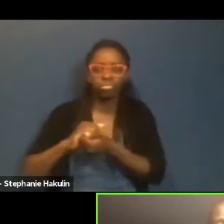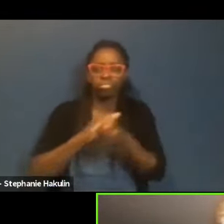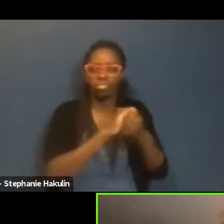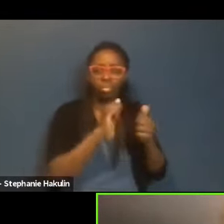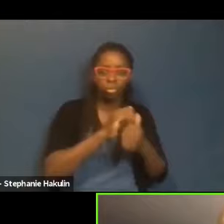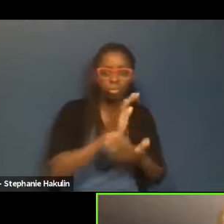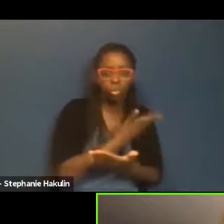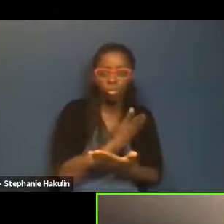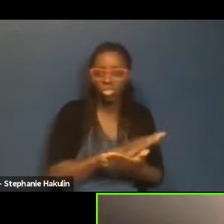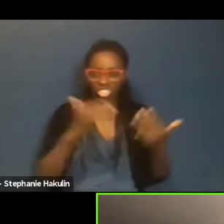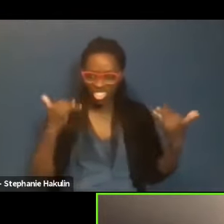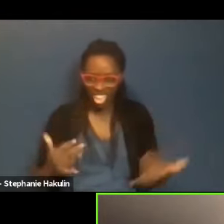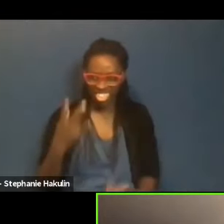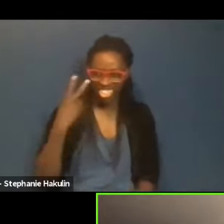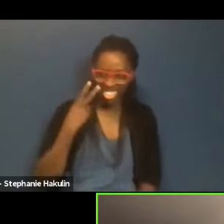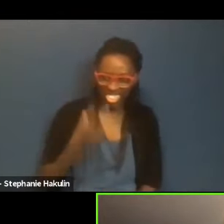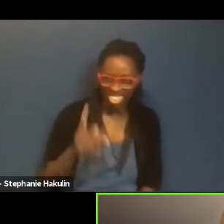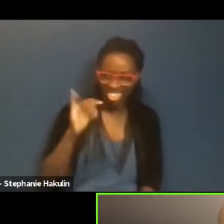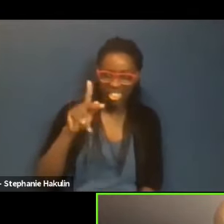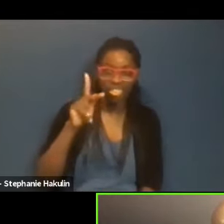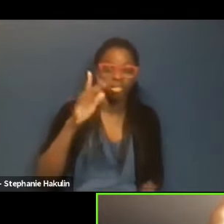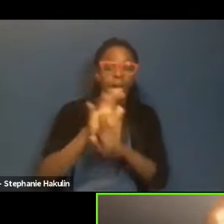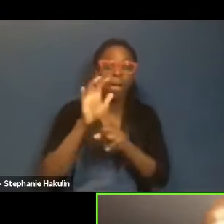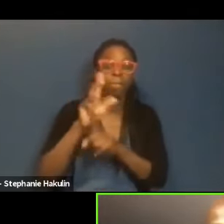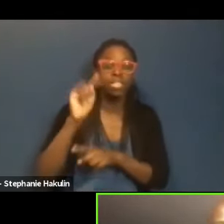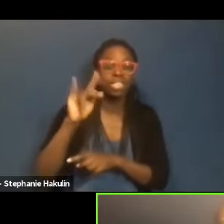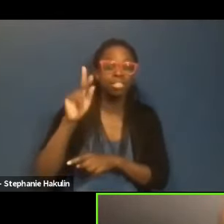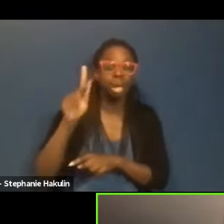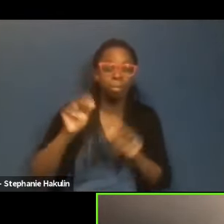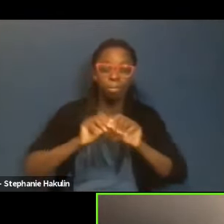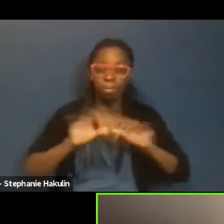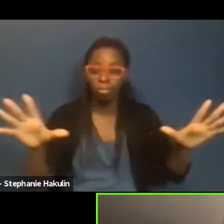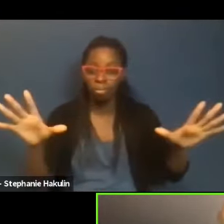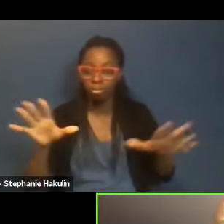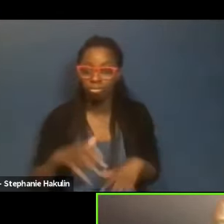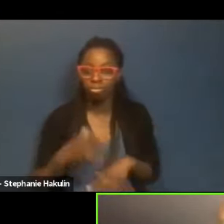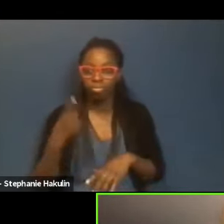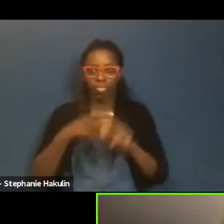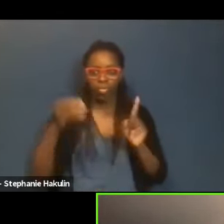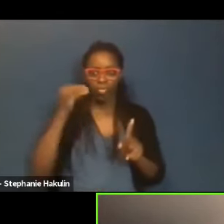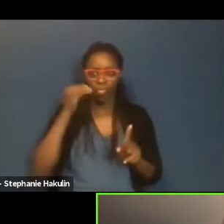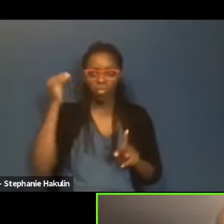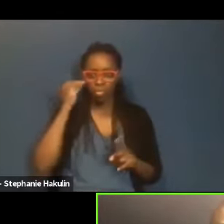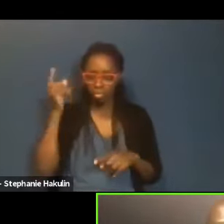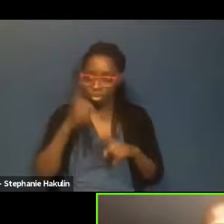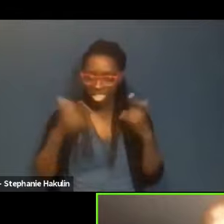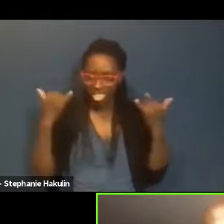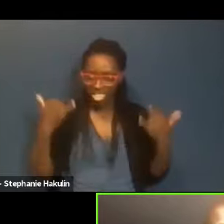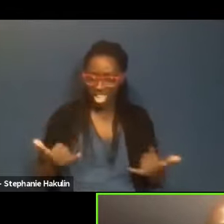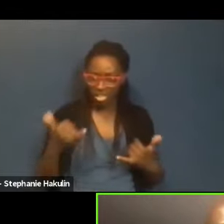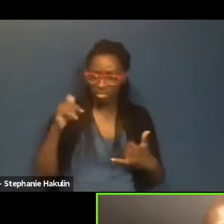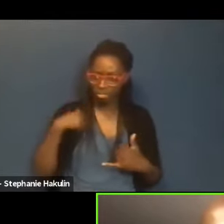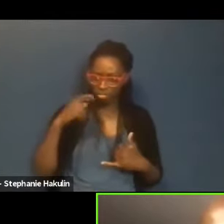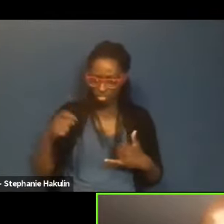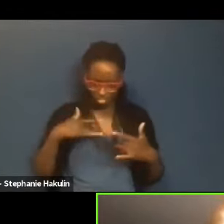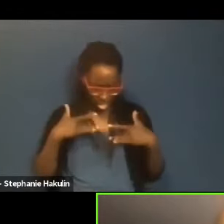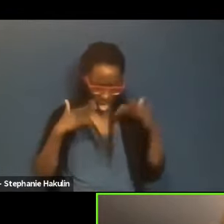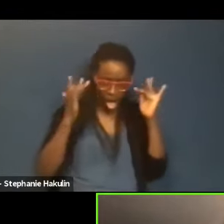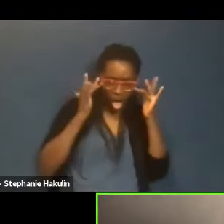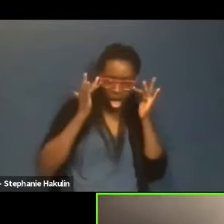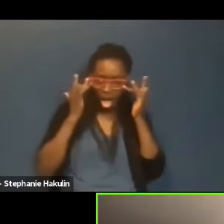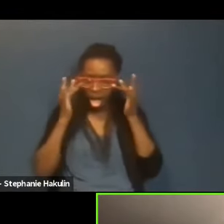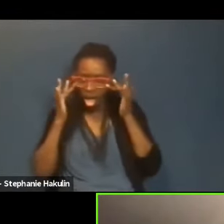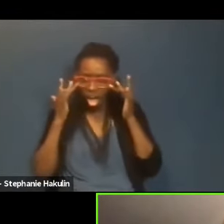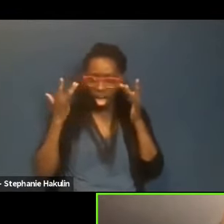from the crib, stabilized the country's consciousness when it was beset by panic and viral uncertainty. Certainly that